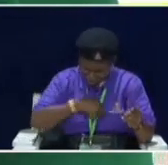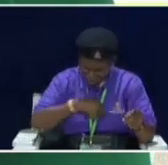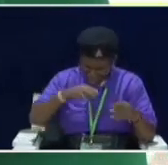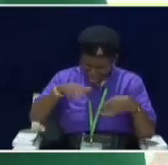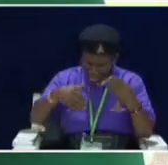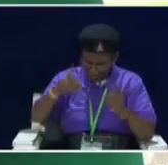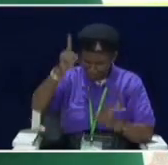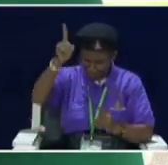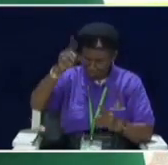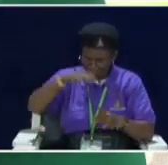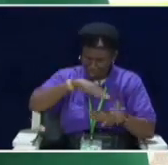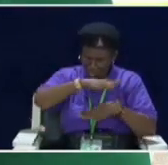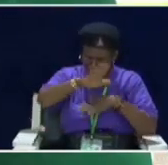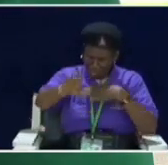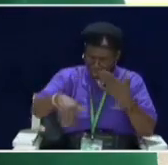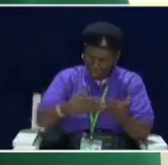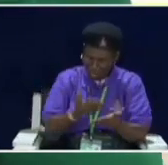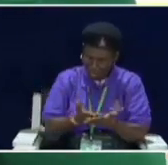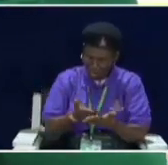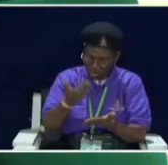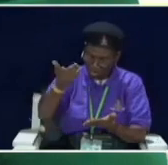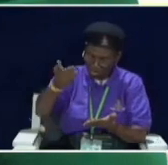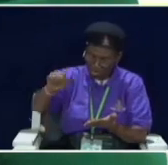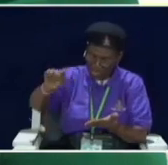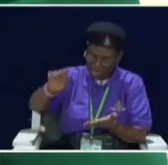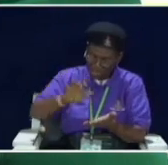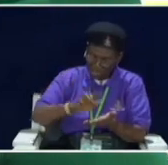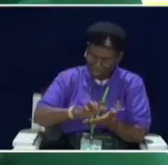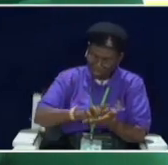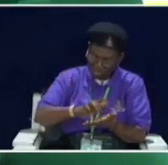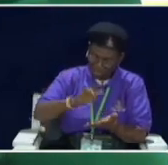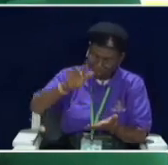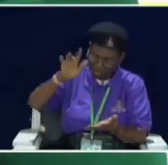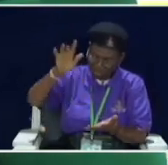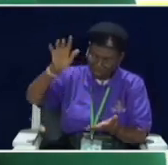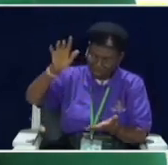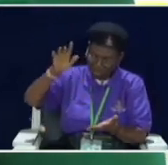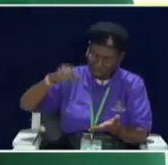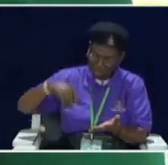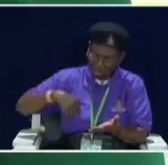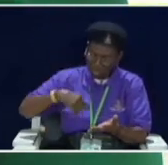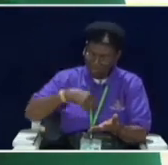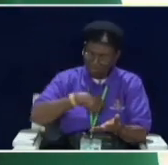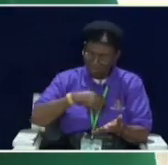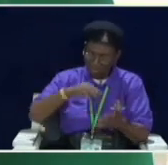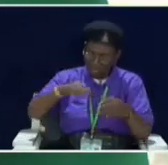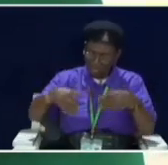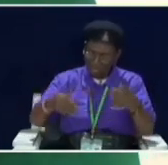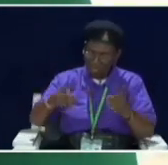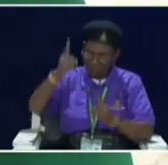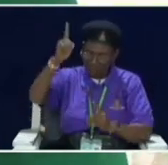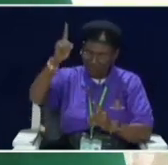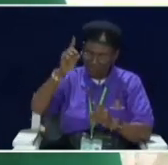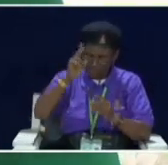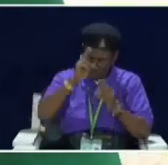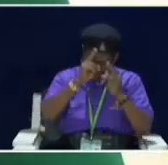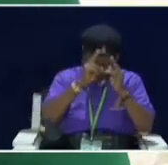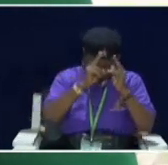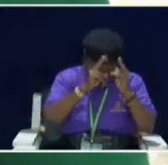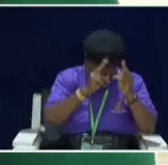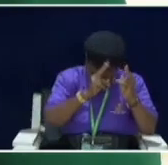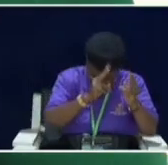We give you all the glory. We give you